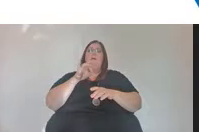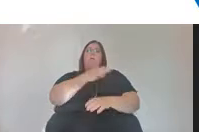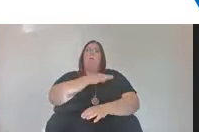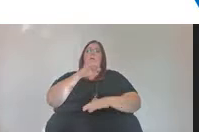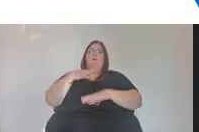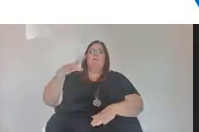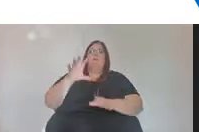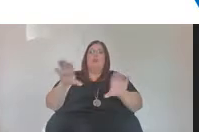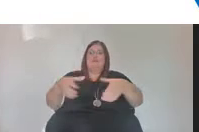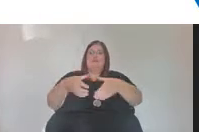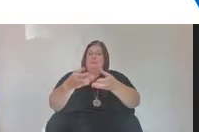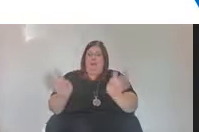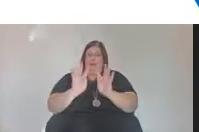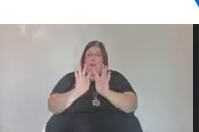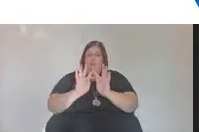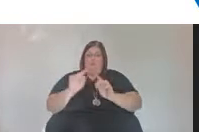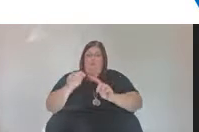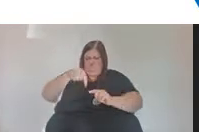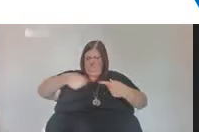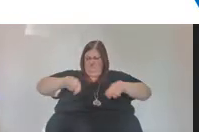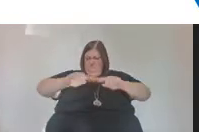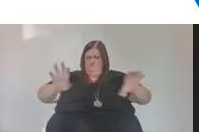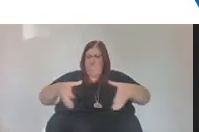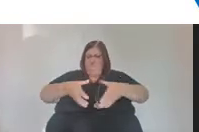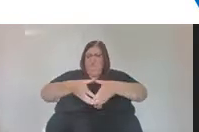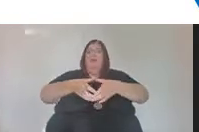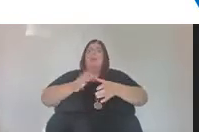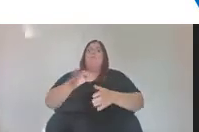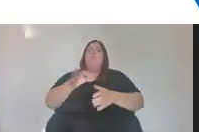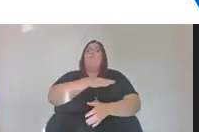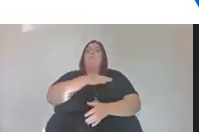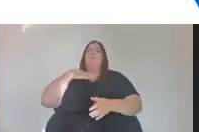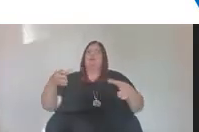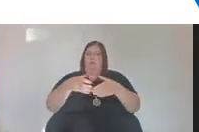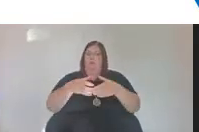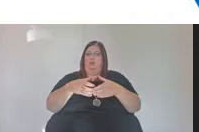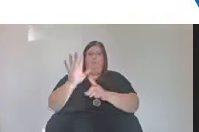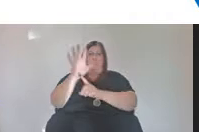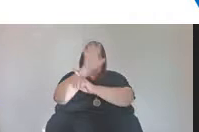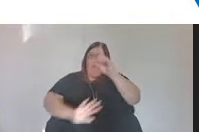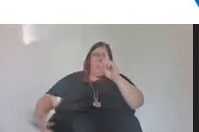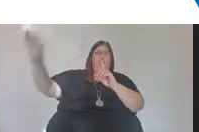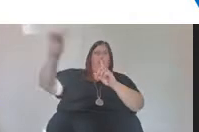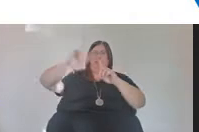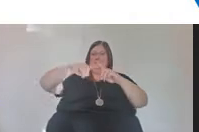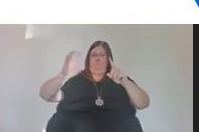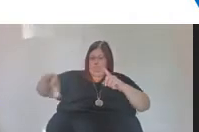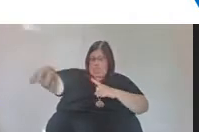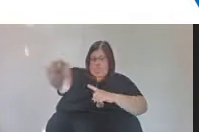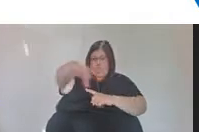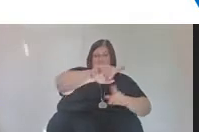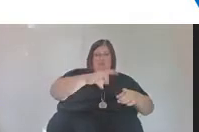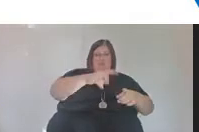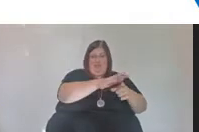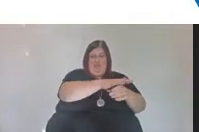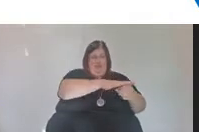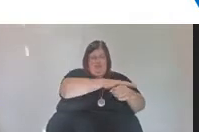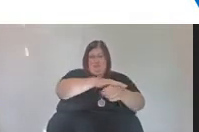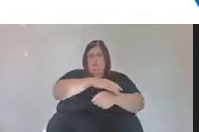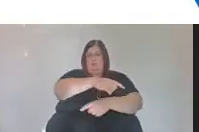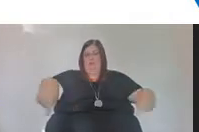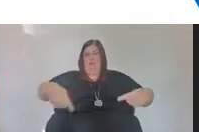This is a strong network of local clinicians and professionals from across all kinds of different disciplines that we've built, who